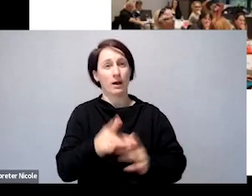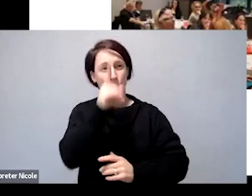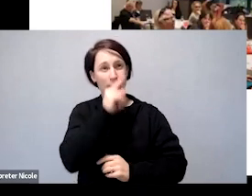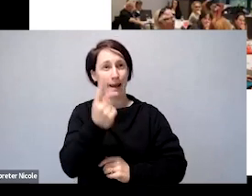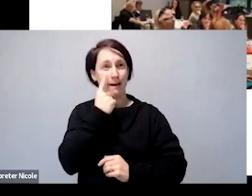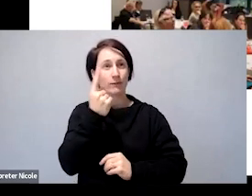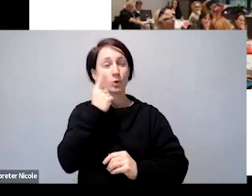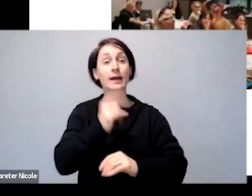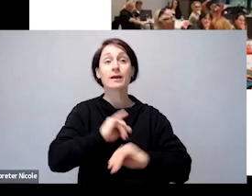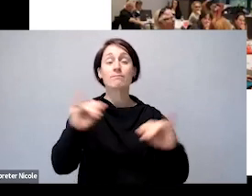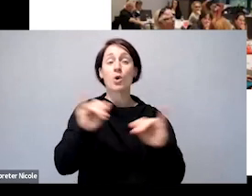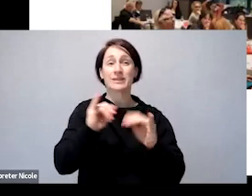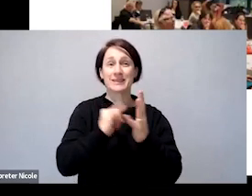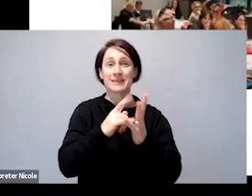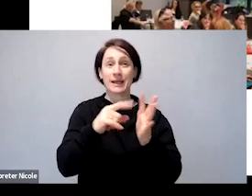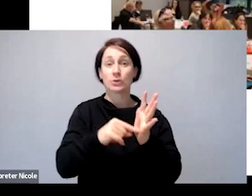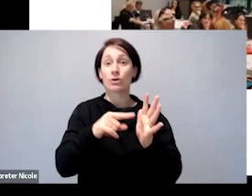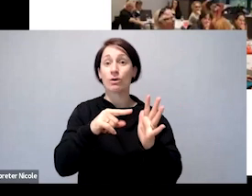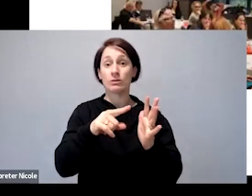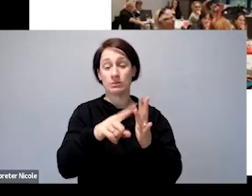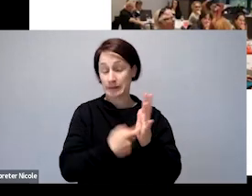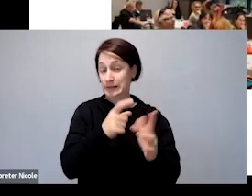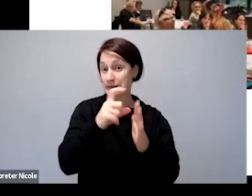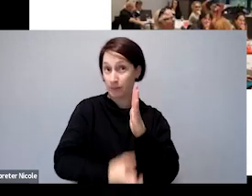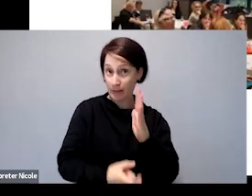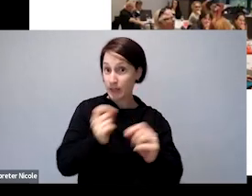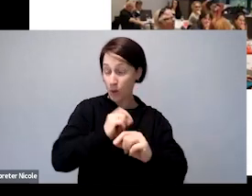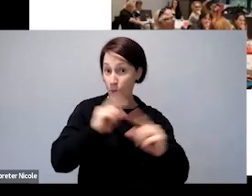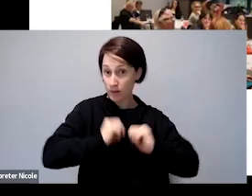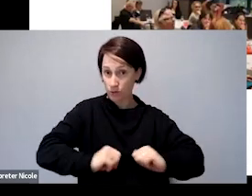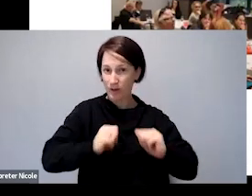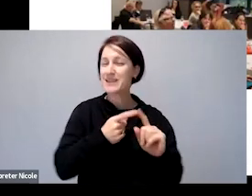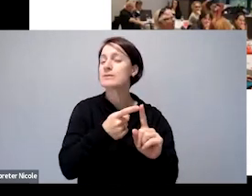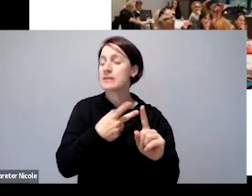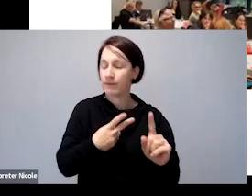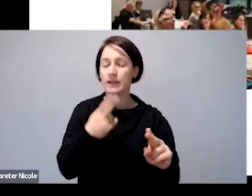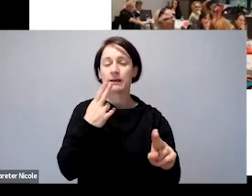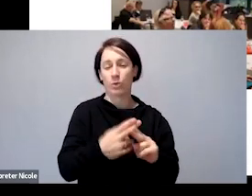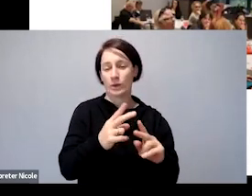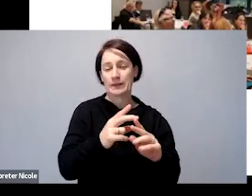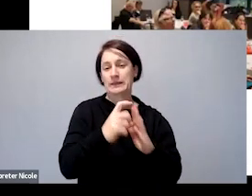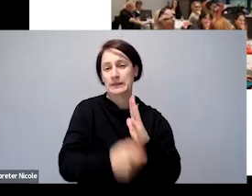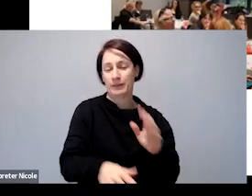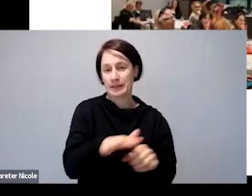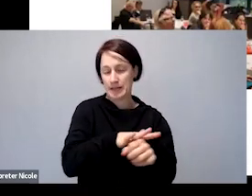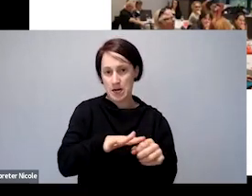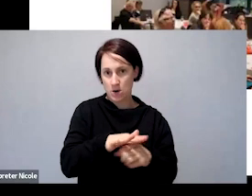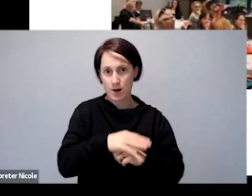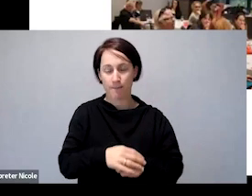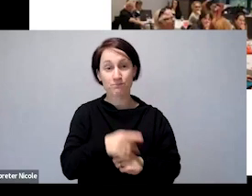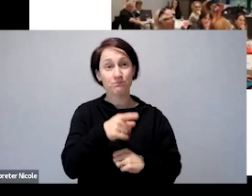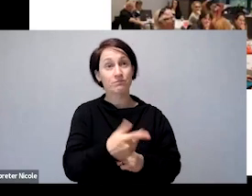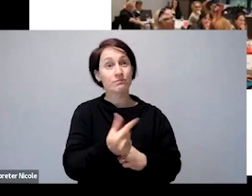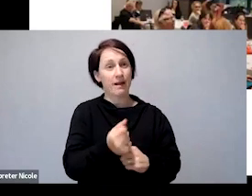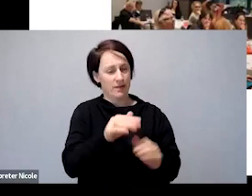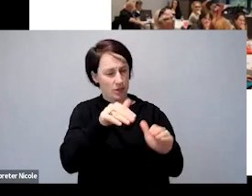Disability Awareness, or ESDA, training. This is training specific to the emergency sector about disability inclusion. It focuses on an introduction to